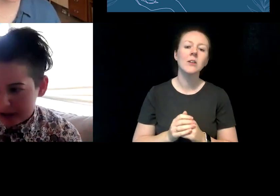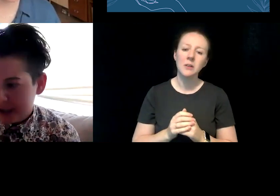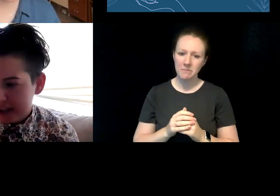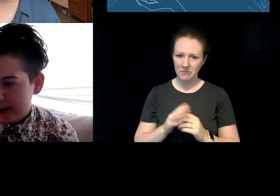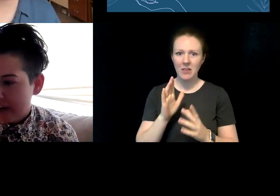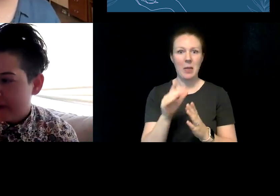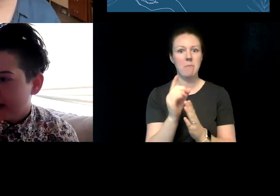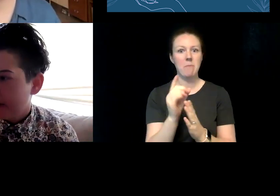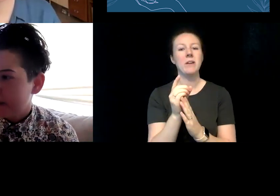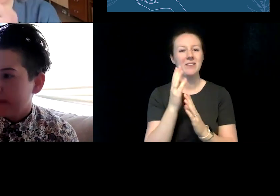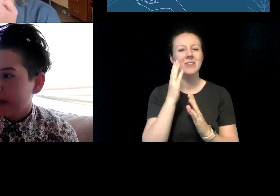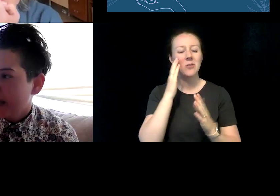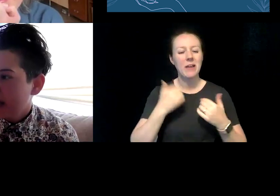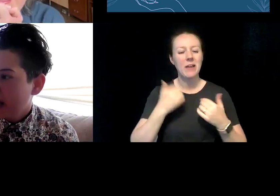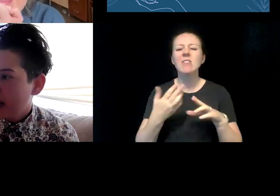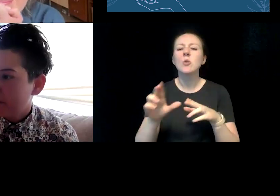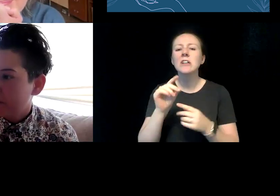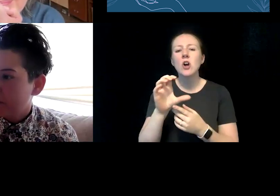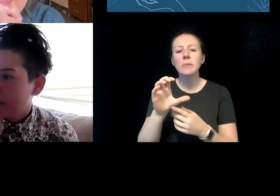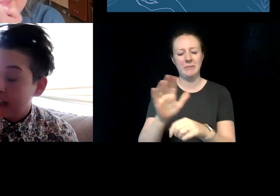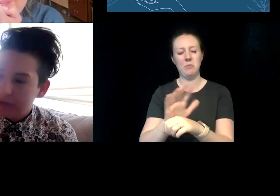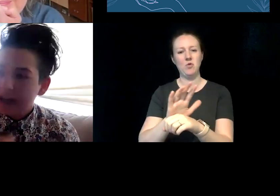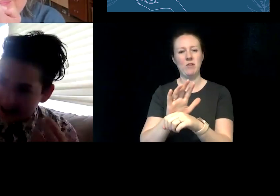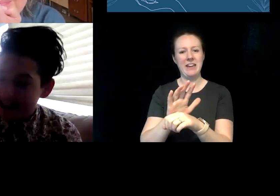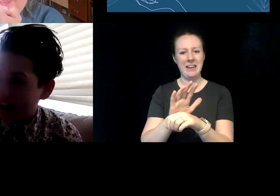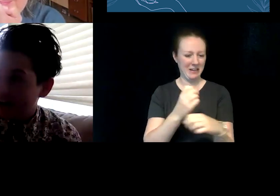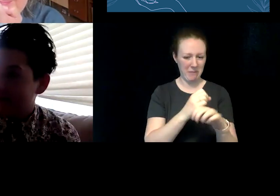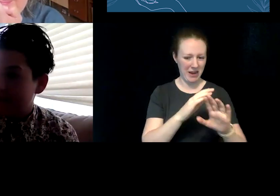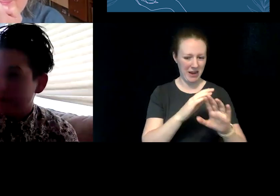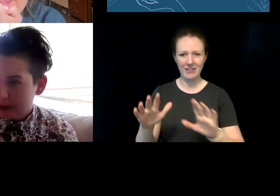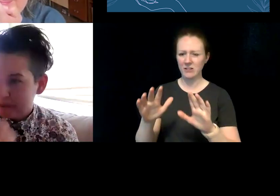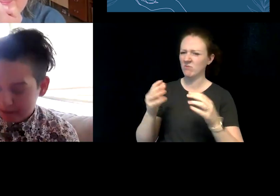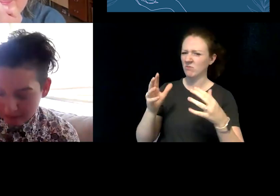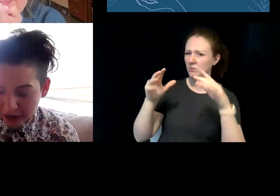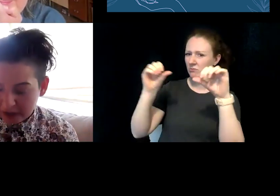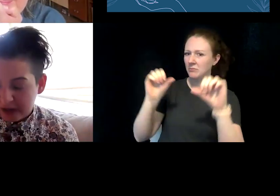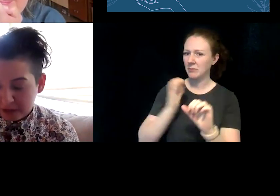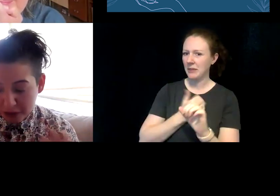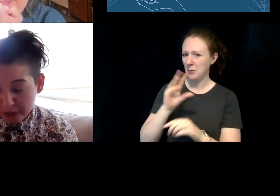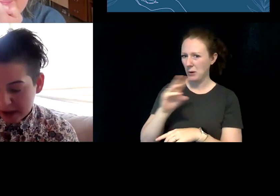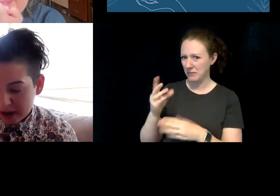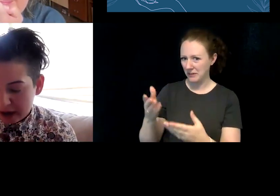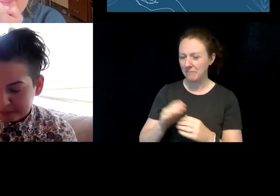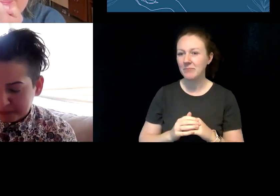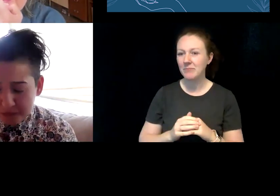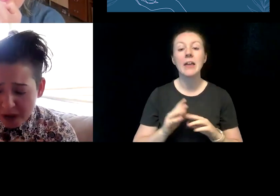short documentary that is on Aphotic website, but and then we had the second round of it, which